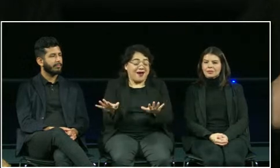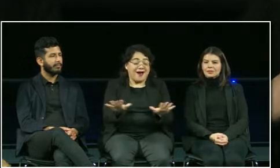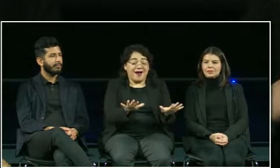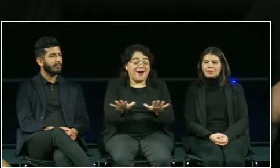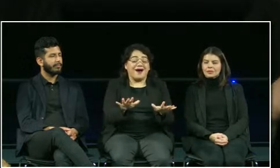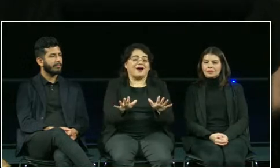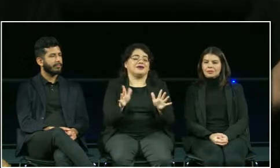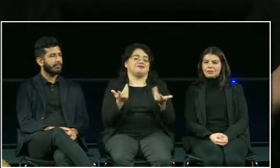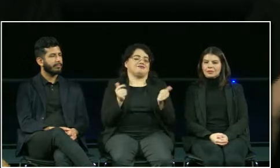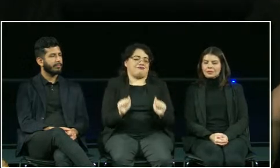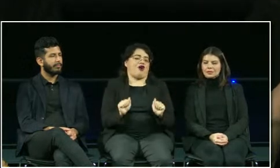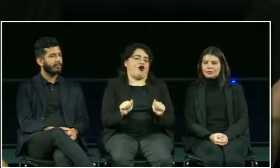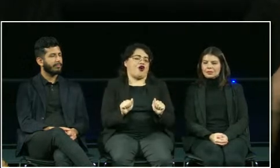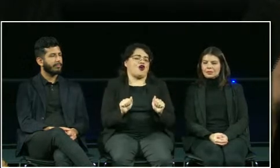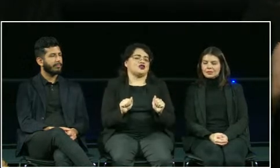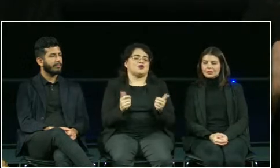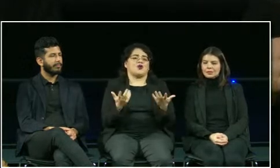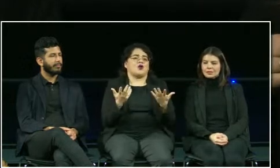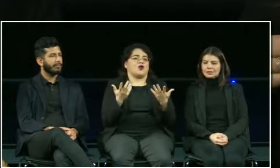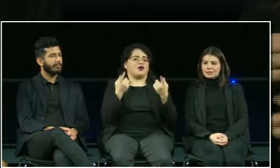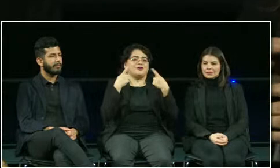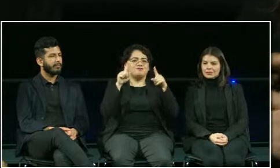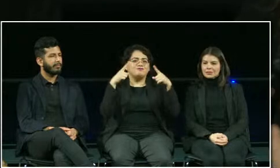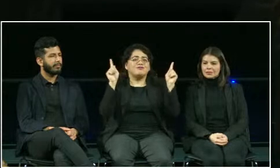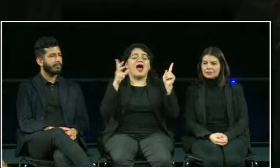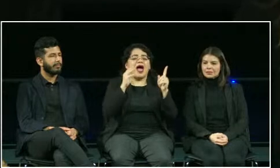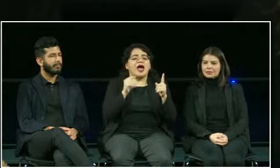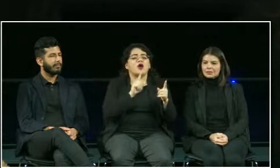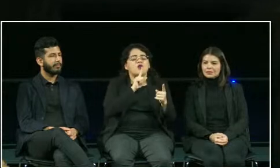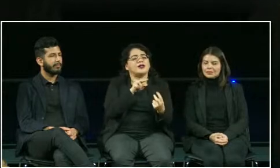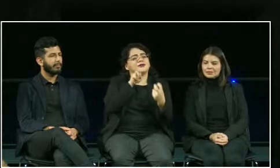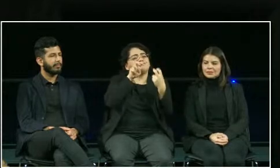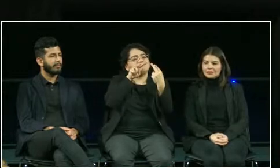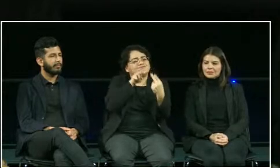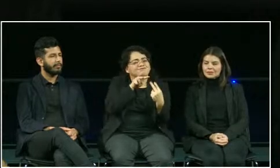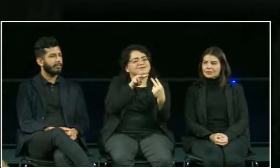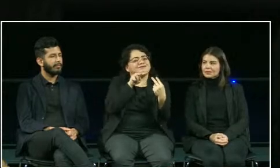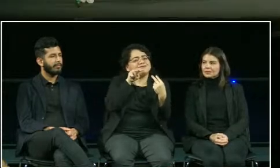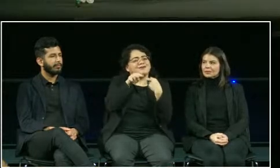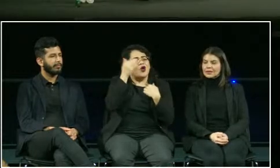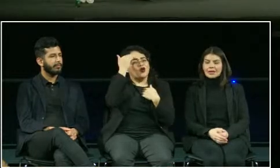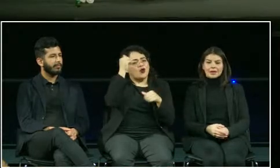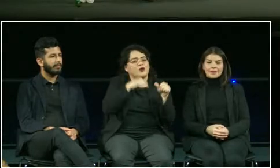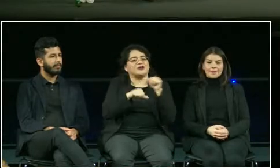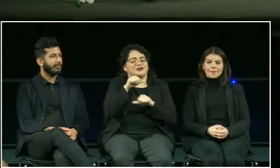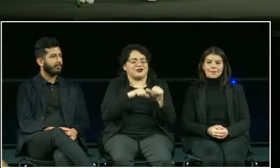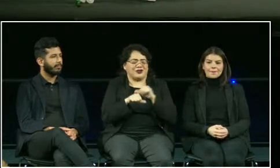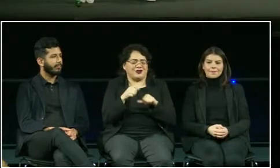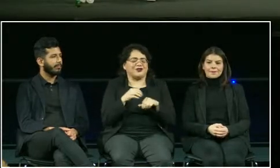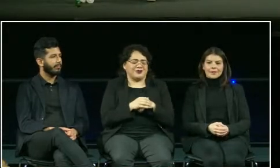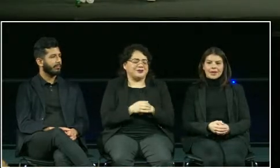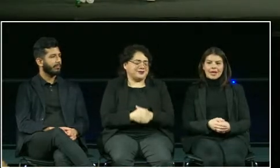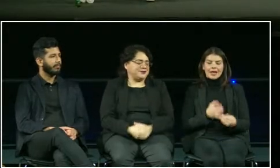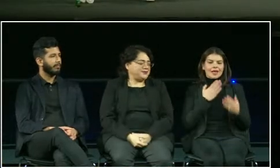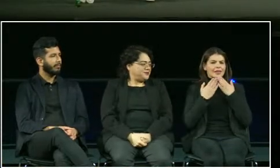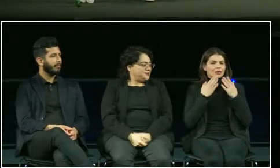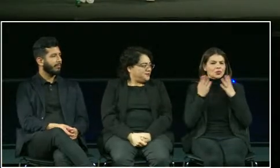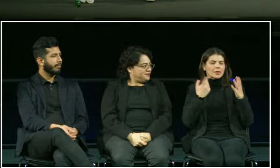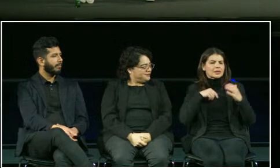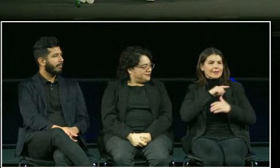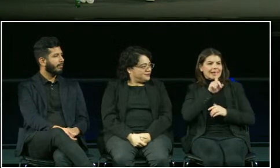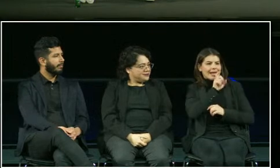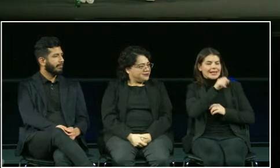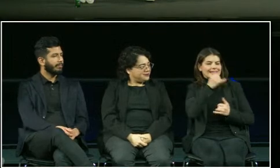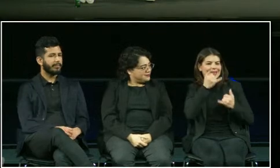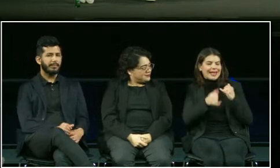make people meet each other. Thank you so much. I'm going to just jump to the last two directors because I see